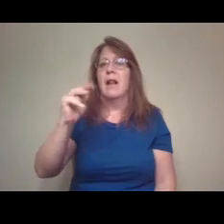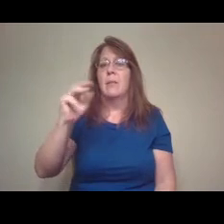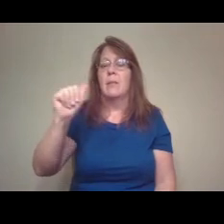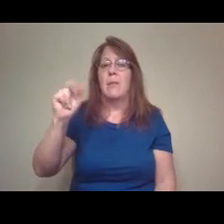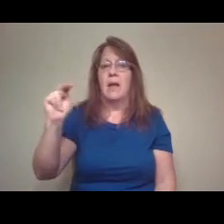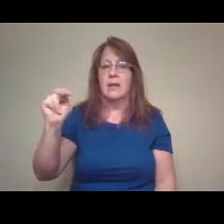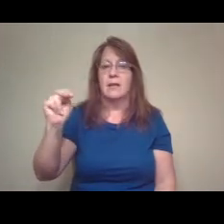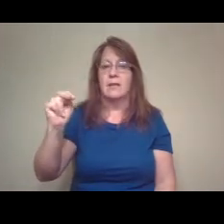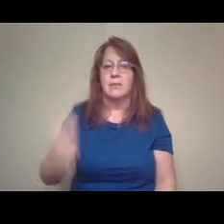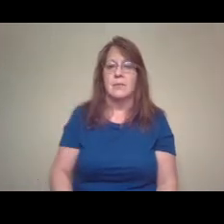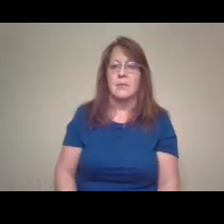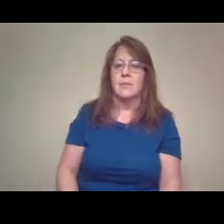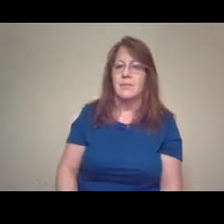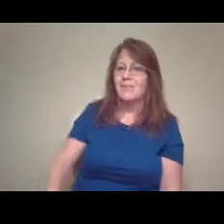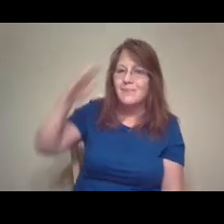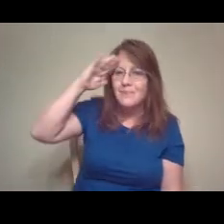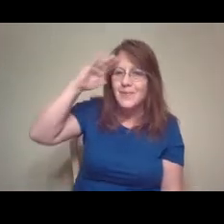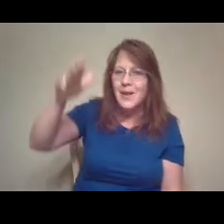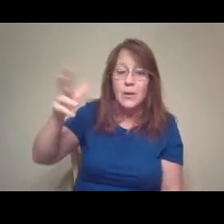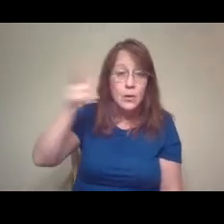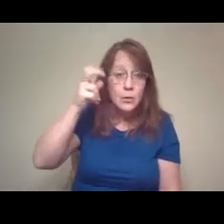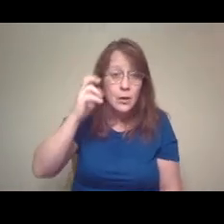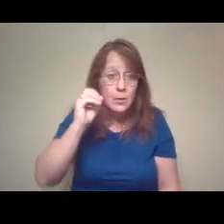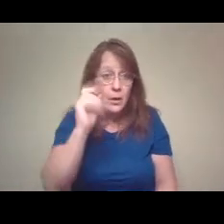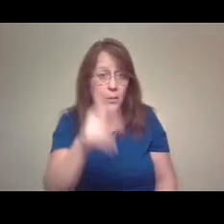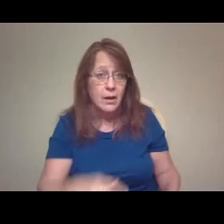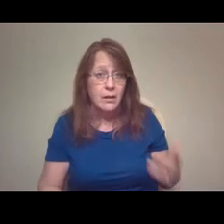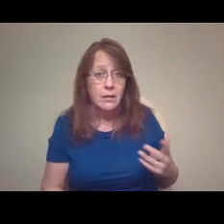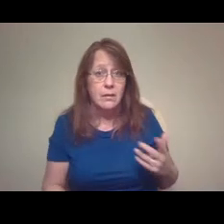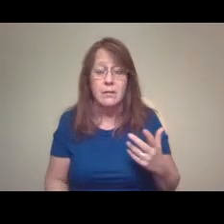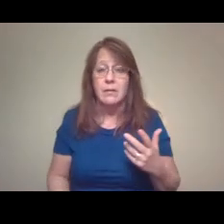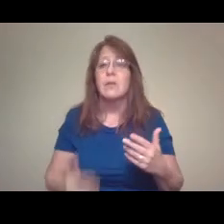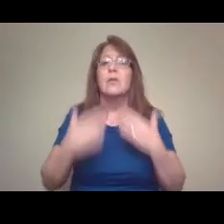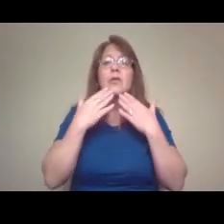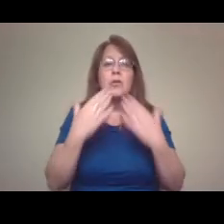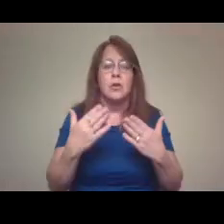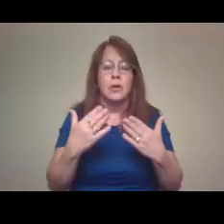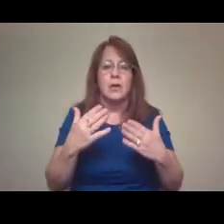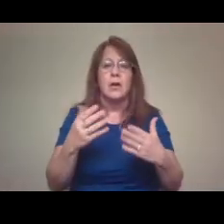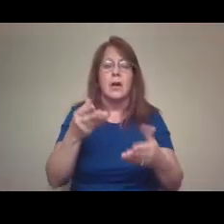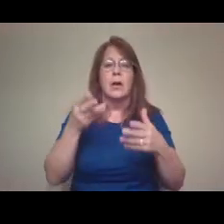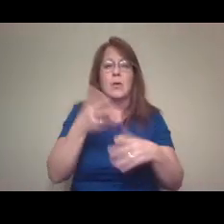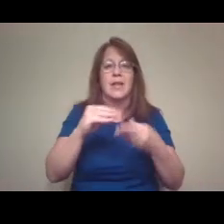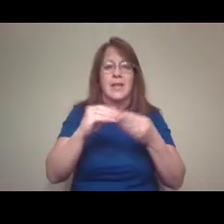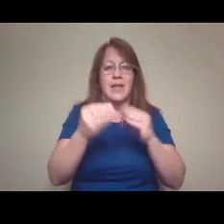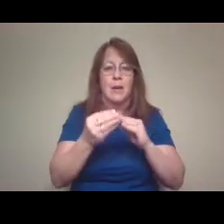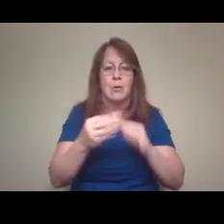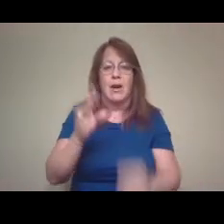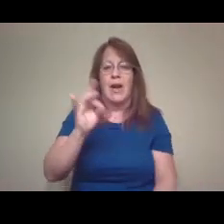Hi, good evening, everyone. Can you all hear me okay? Good. I dropped the number in the chat. It is